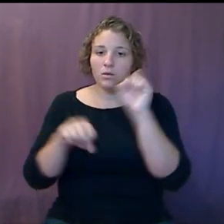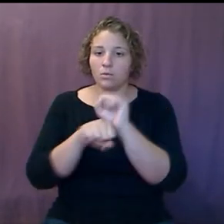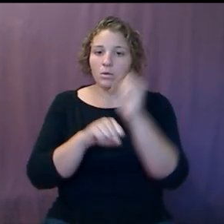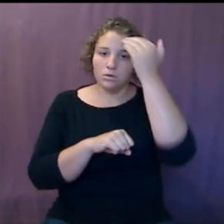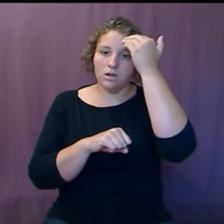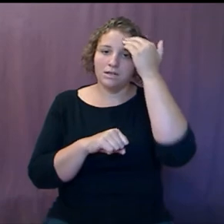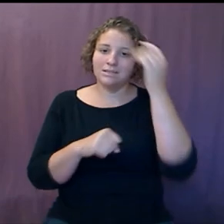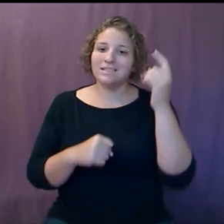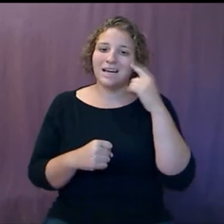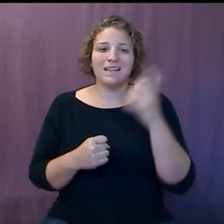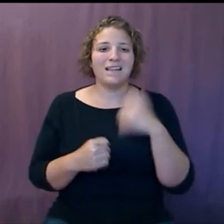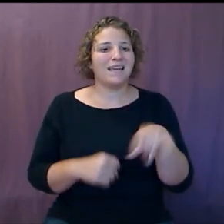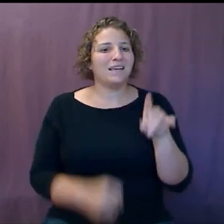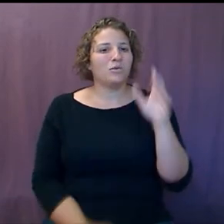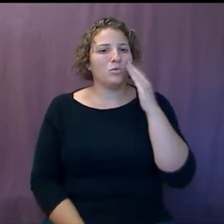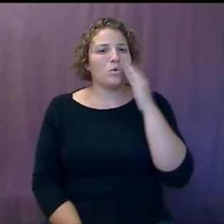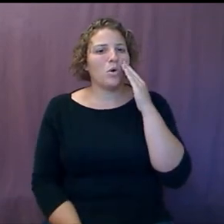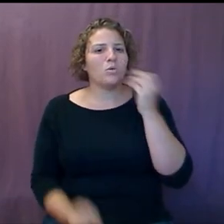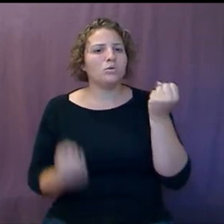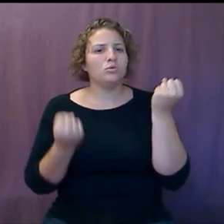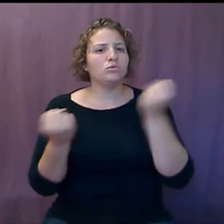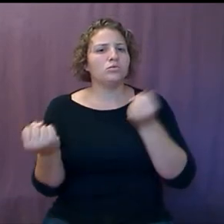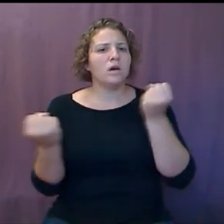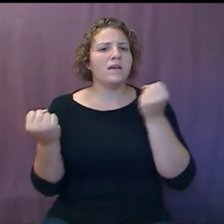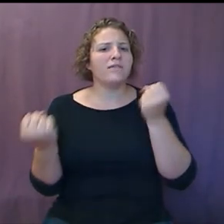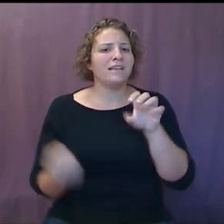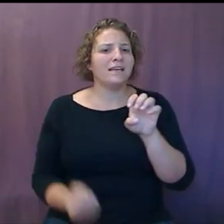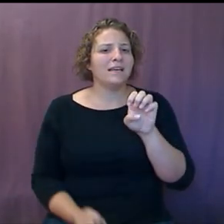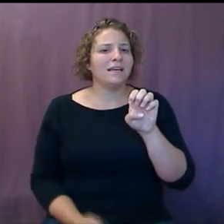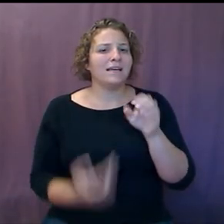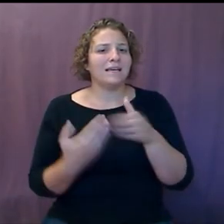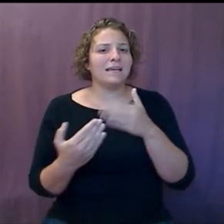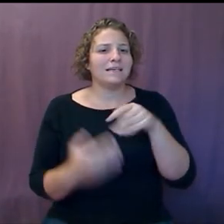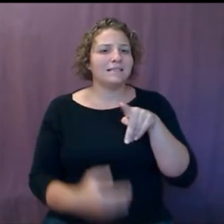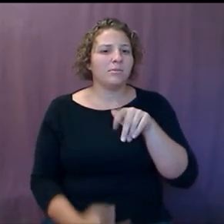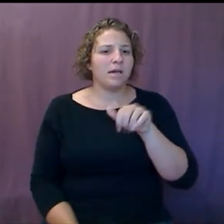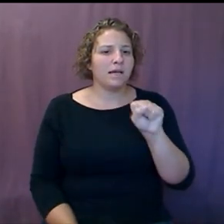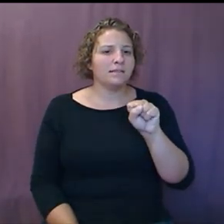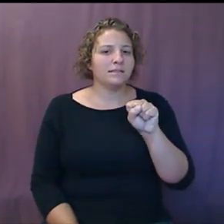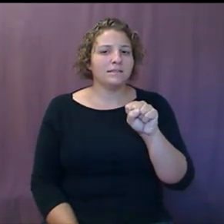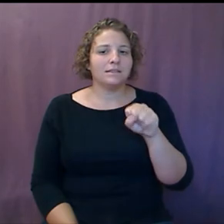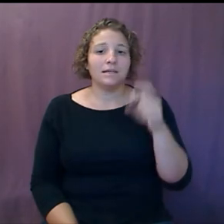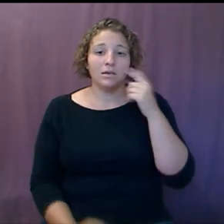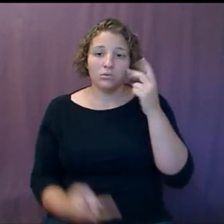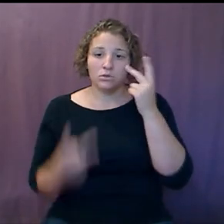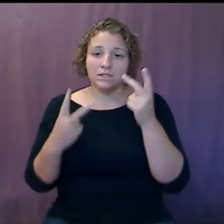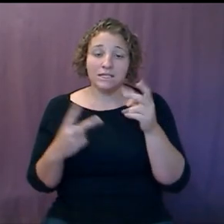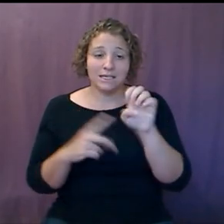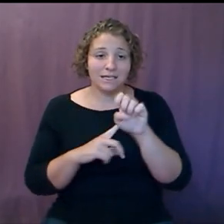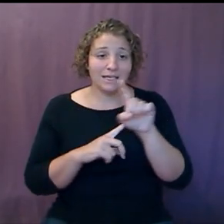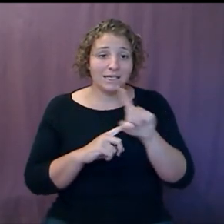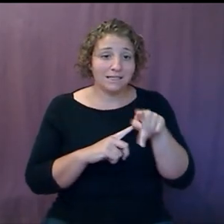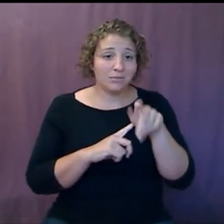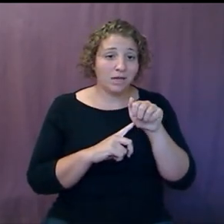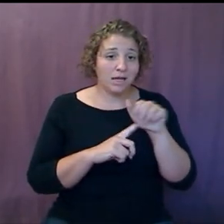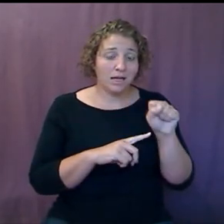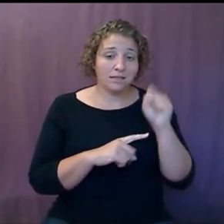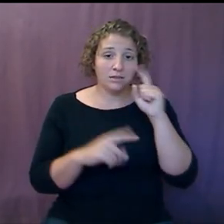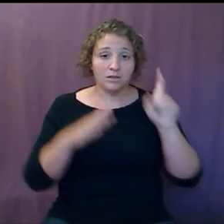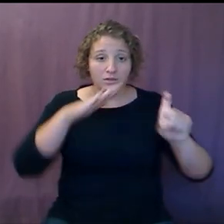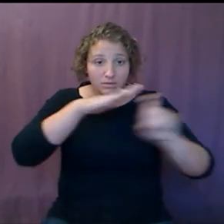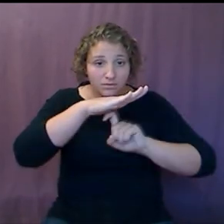it's much like an easy pass and that is you receive a number that is given to you and when the number is queried by some device that would read it it